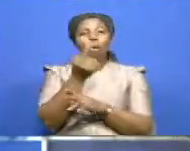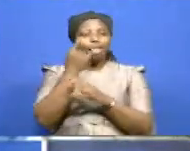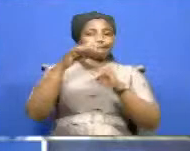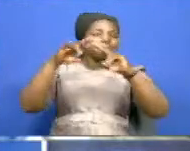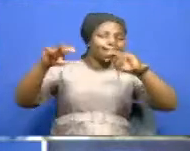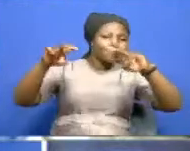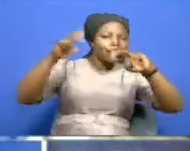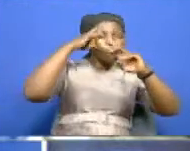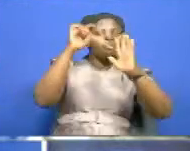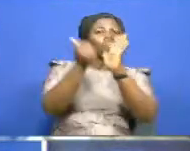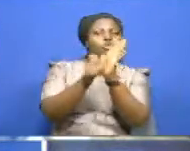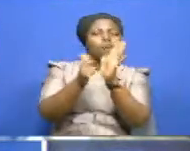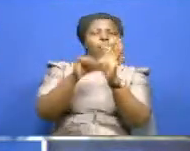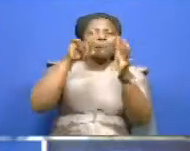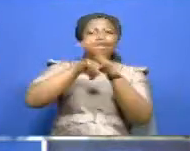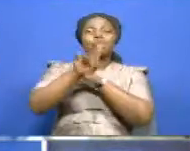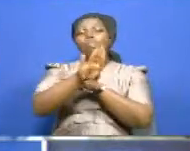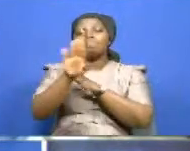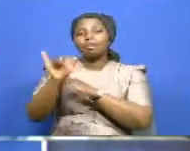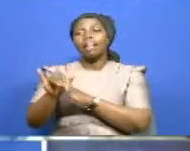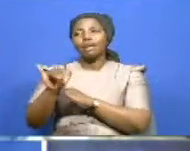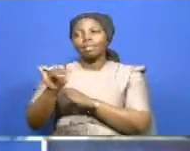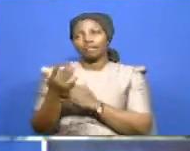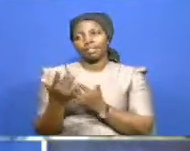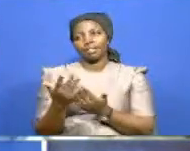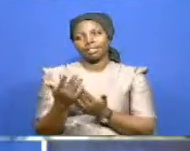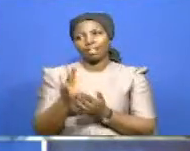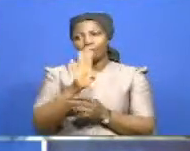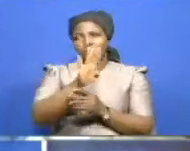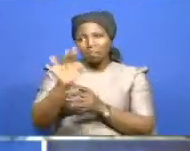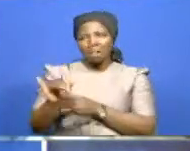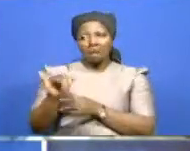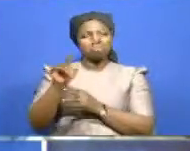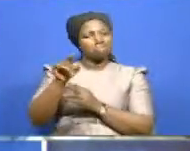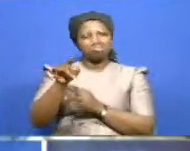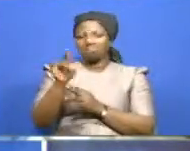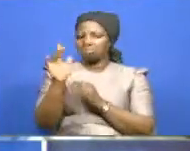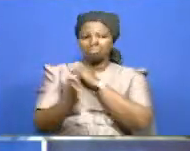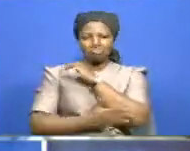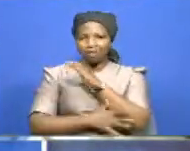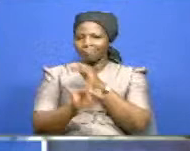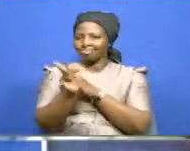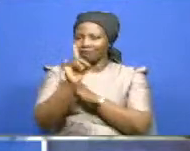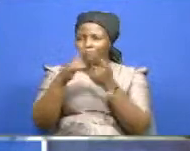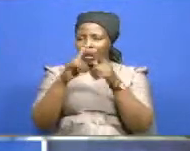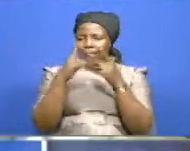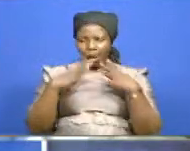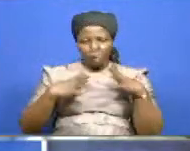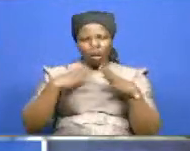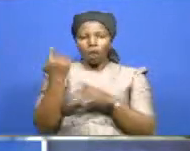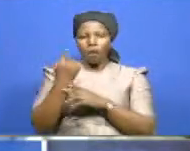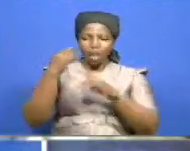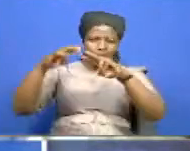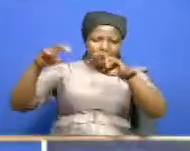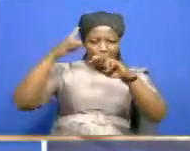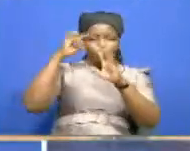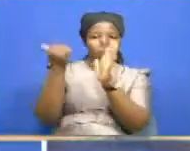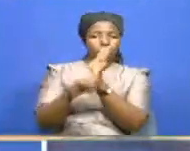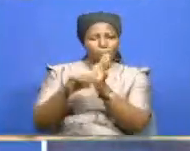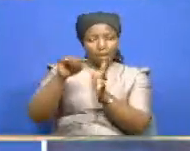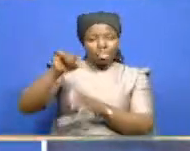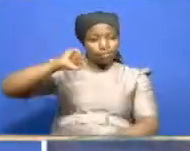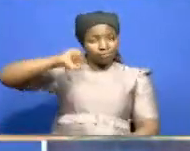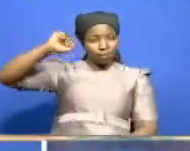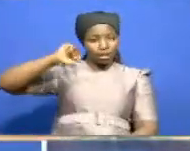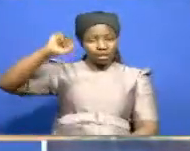BBI. It's nothing. It is not that it's such a mischievous document. People are just looking for trouble. And that's politics.